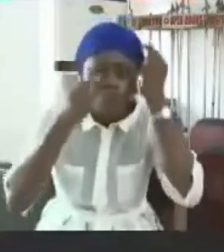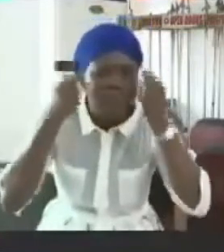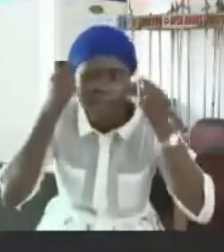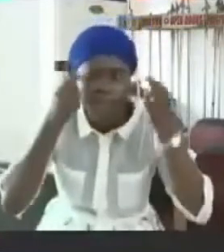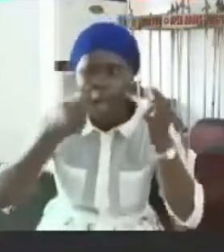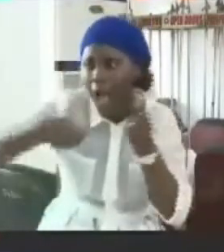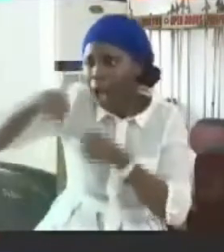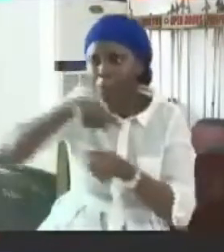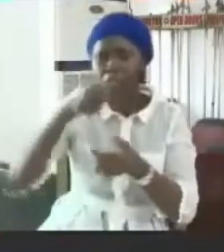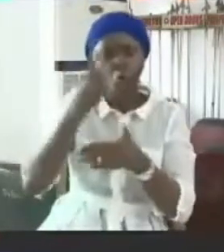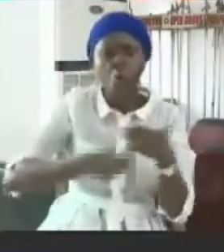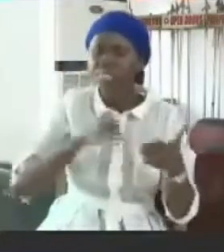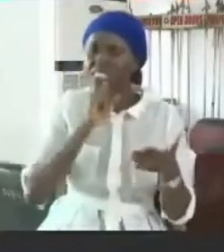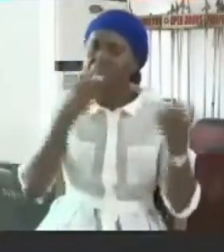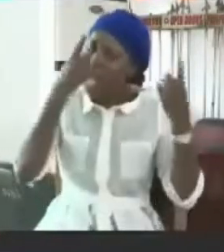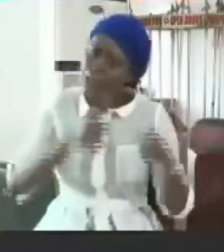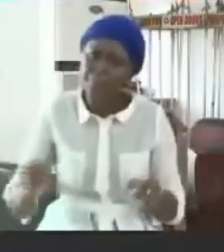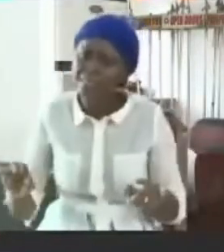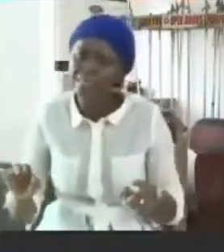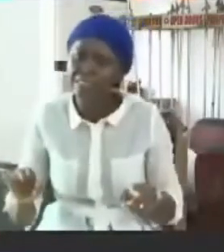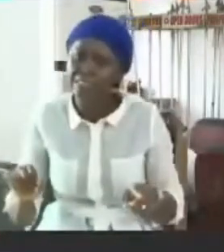about what is happening now